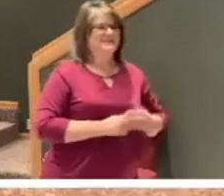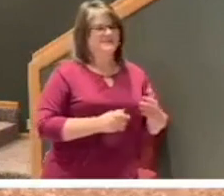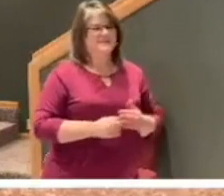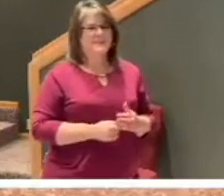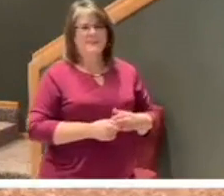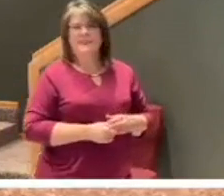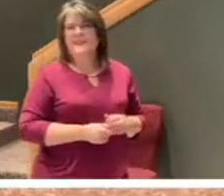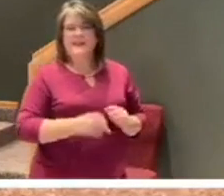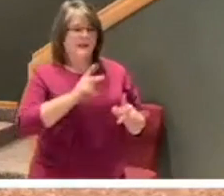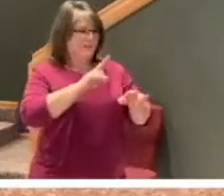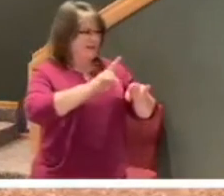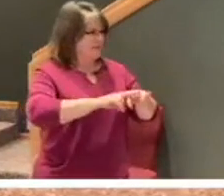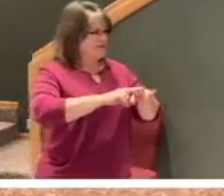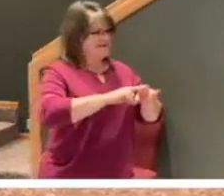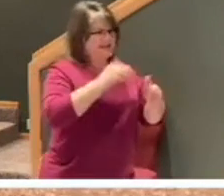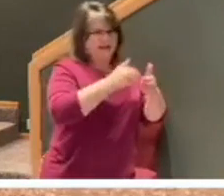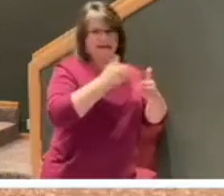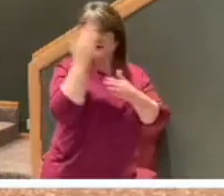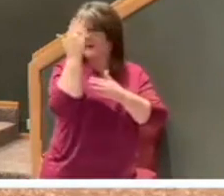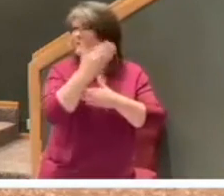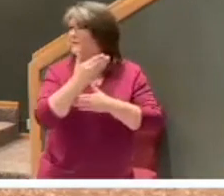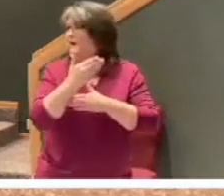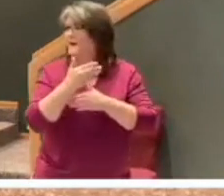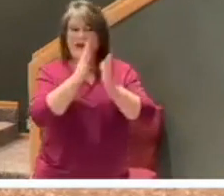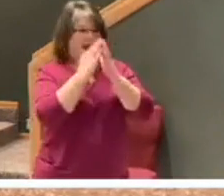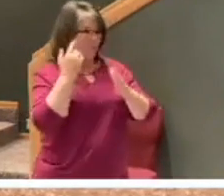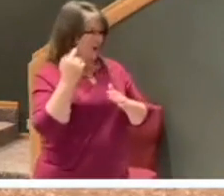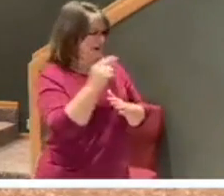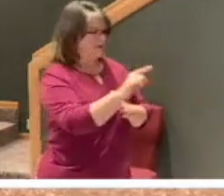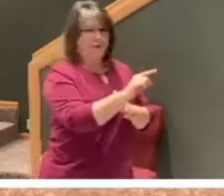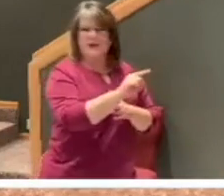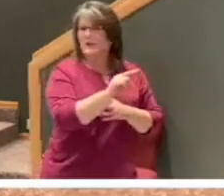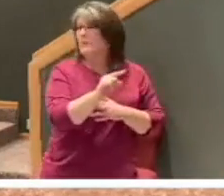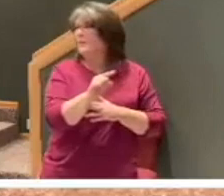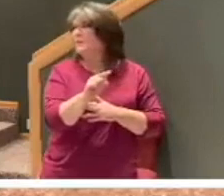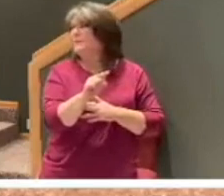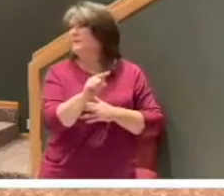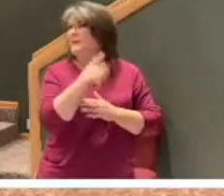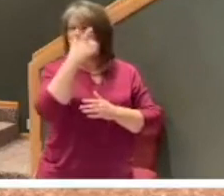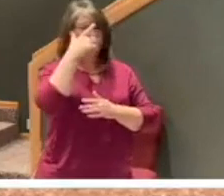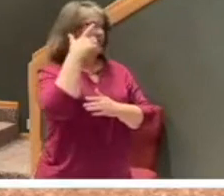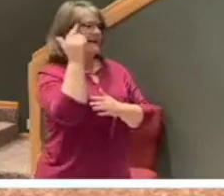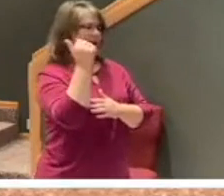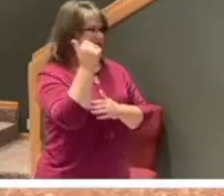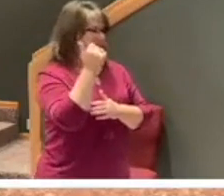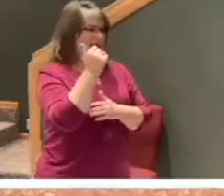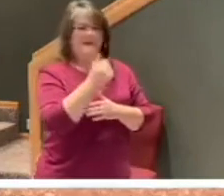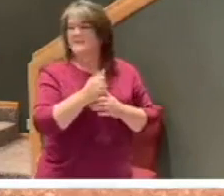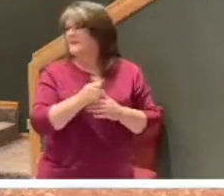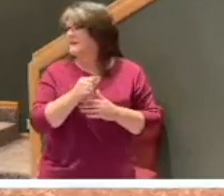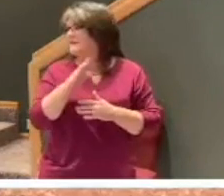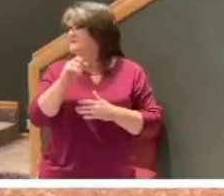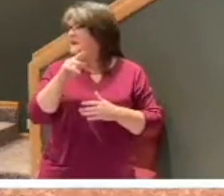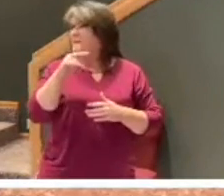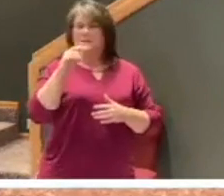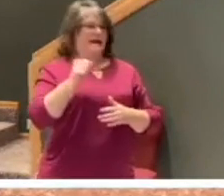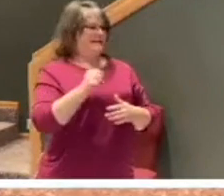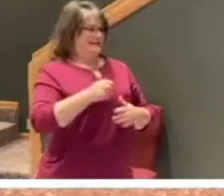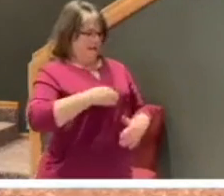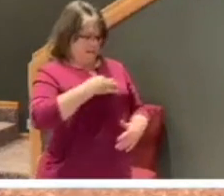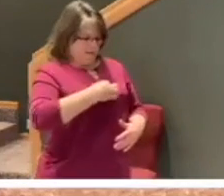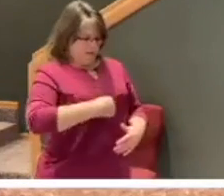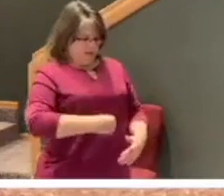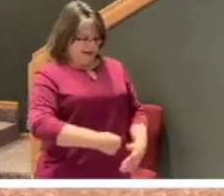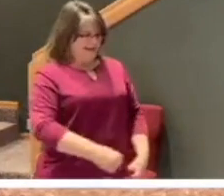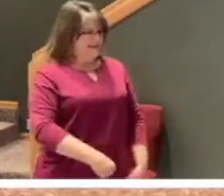Those of you sitting near the front row, I'm praying for you. Because, like, these buttons, you're